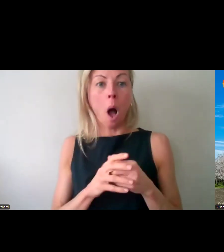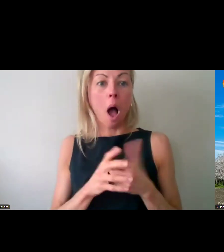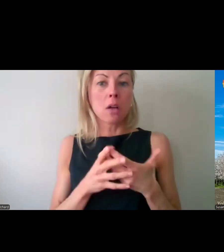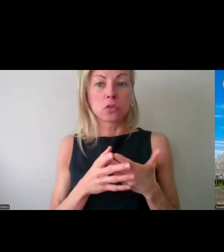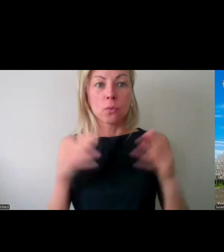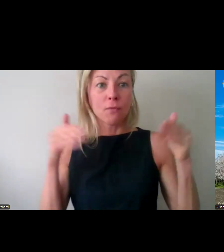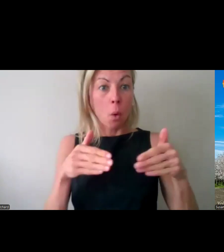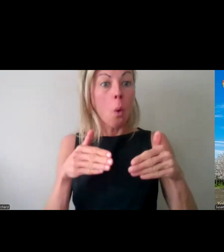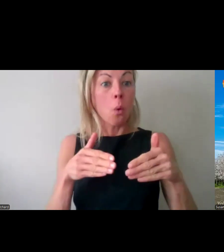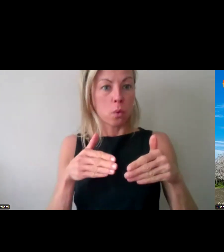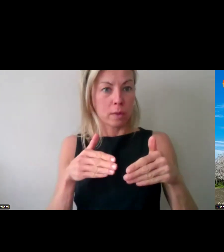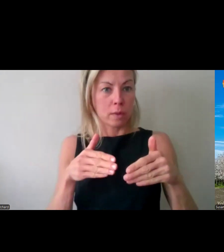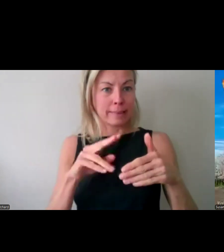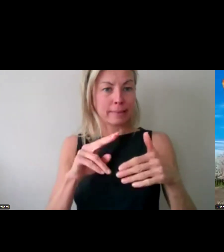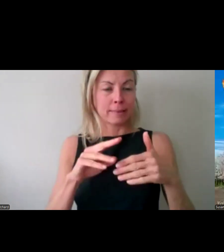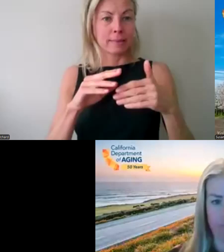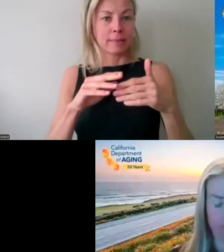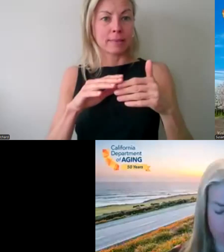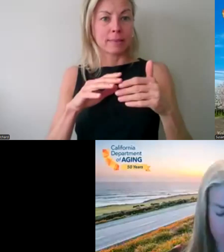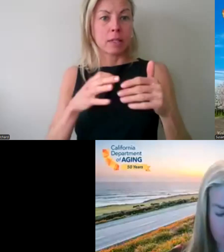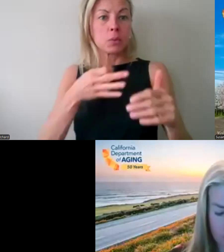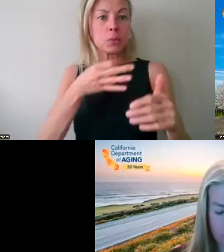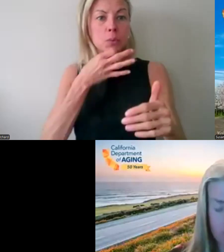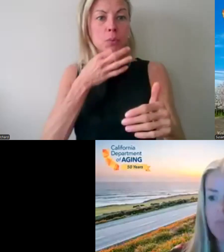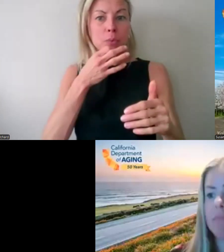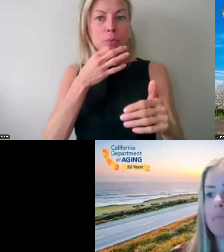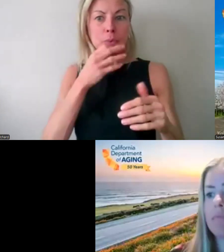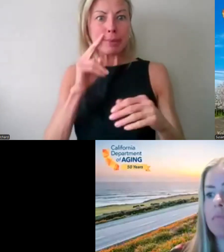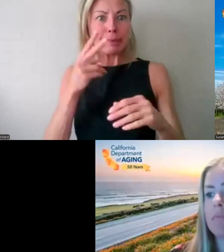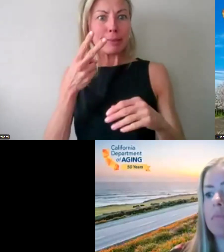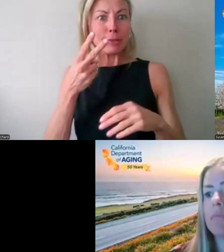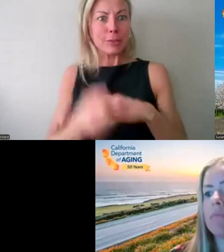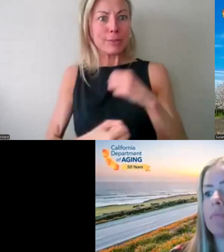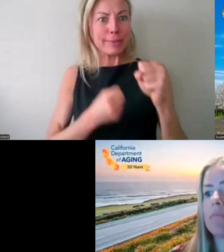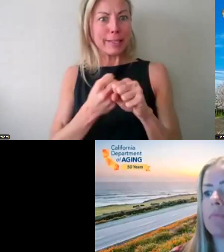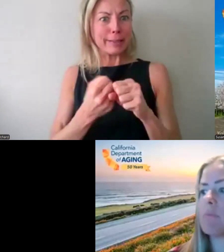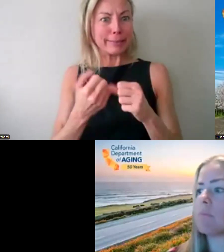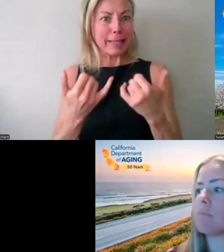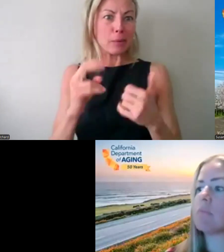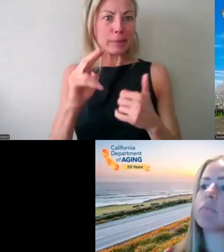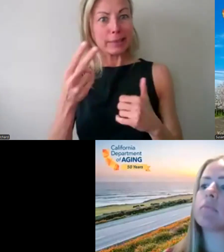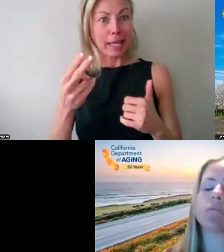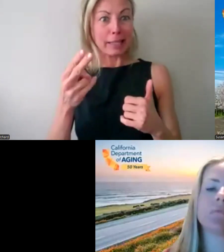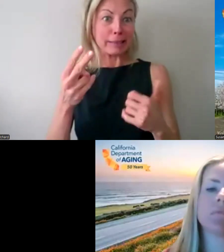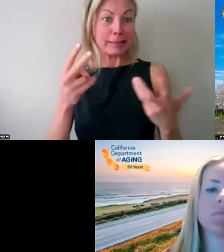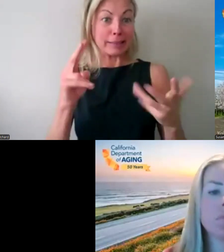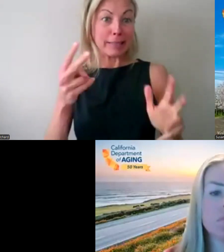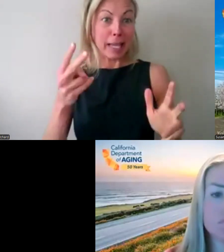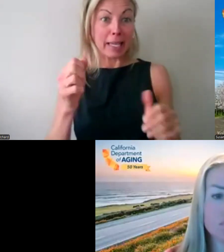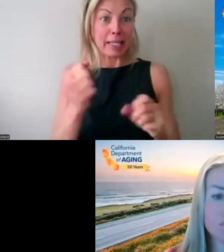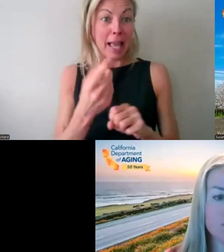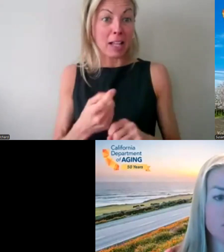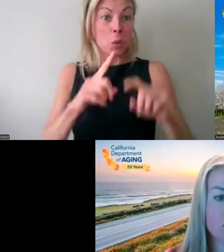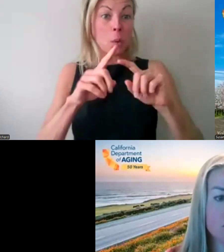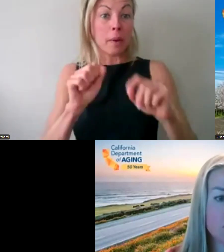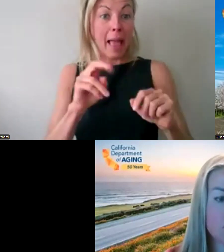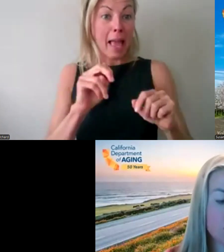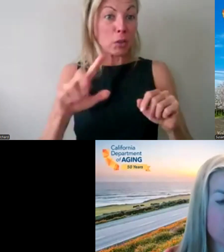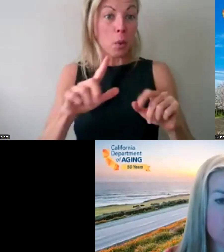upcoming second annual, but it's been 2 years. I don't know if you still call it second annual, but anyhow, I'm going to turn it over to